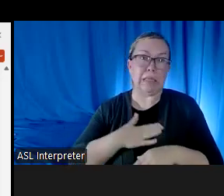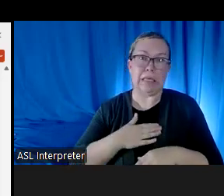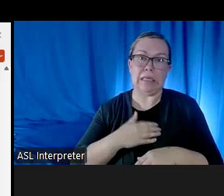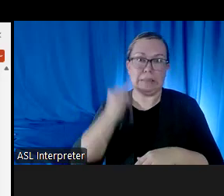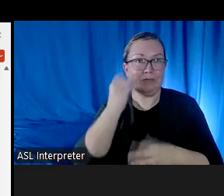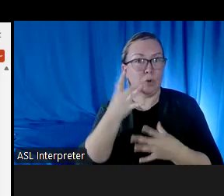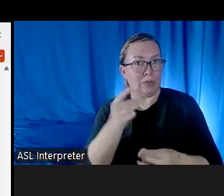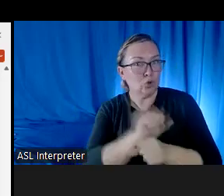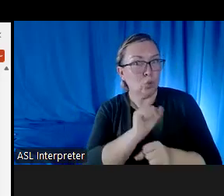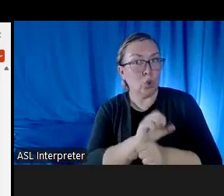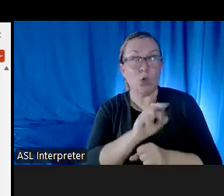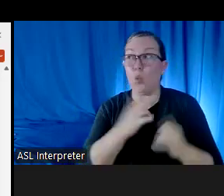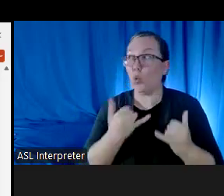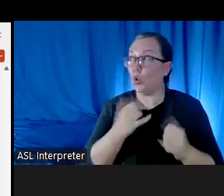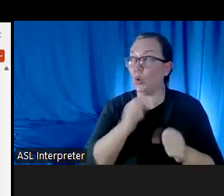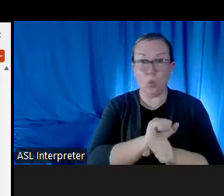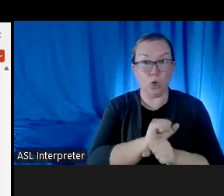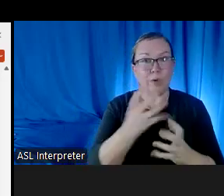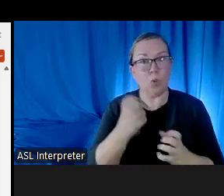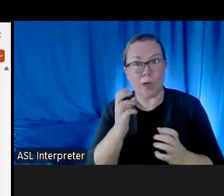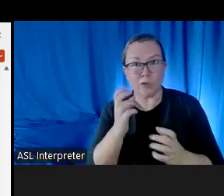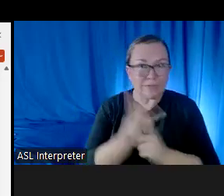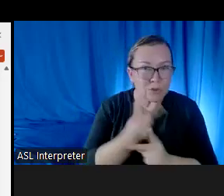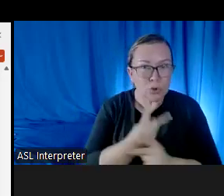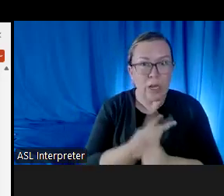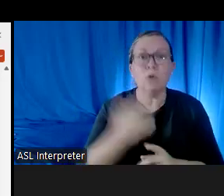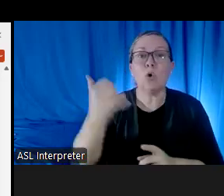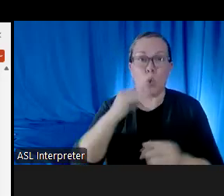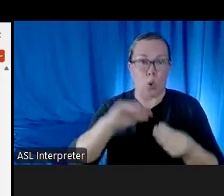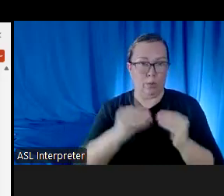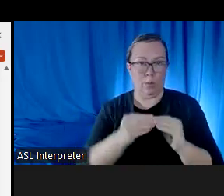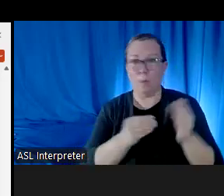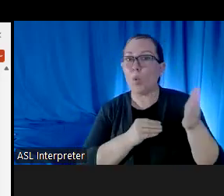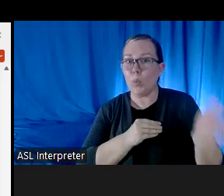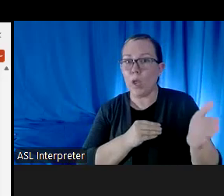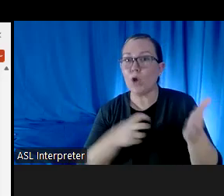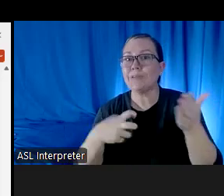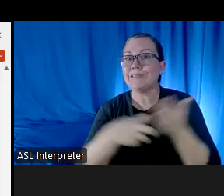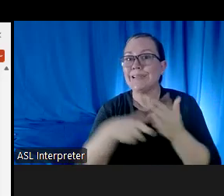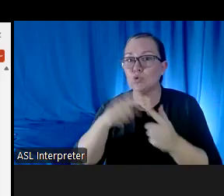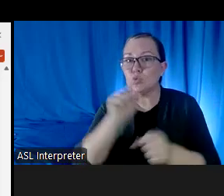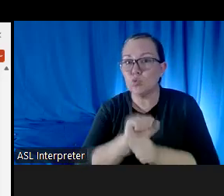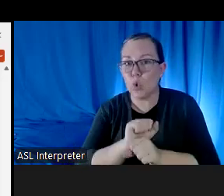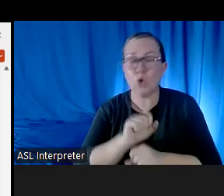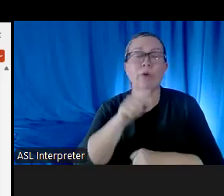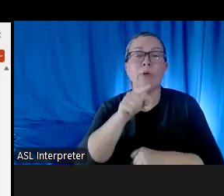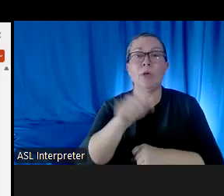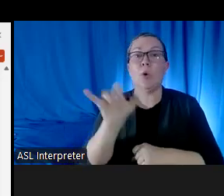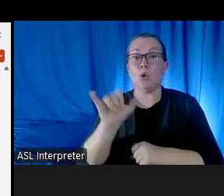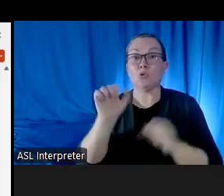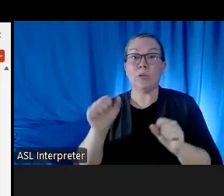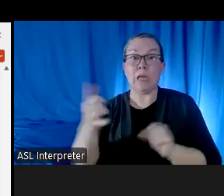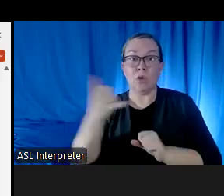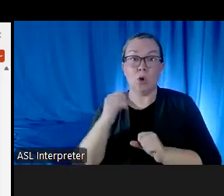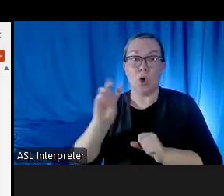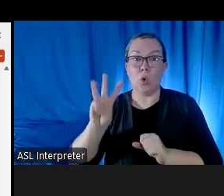working or are currently working, you can contact the Ticket to Work helpline at the number on the slide. You can also reach out to our WIPA intake line, which